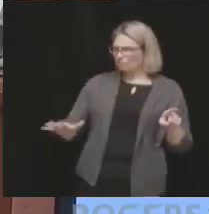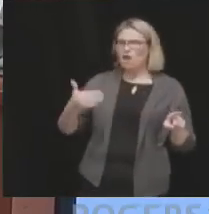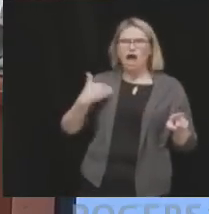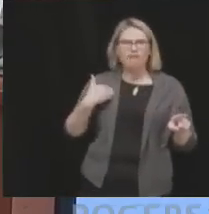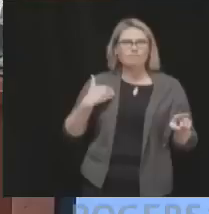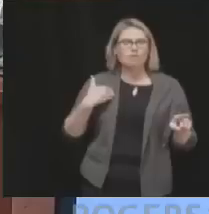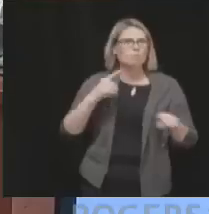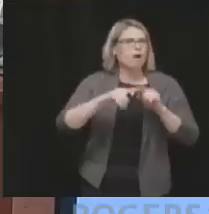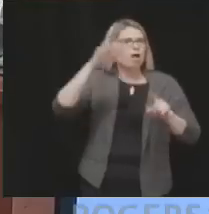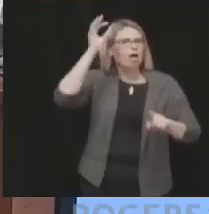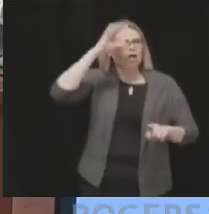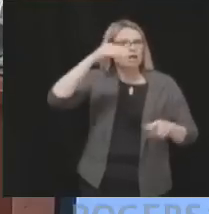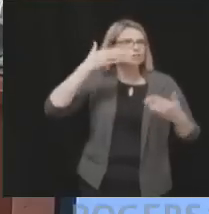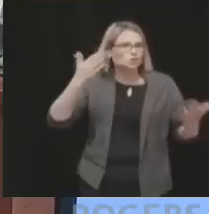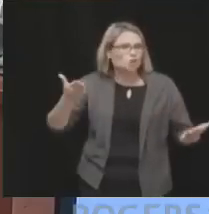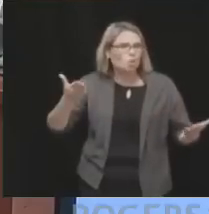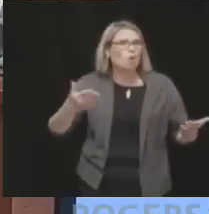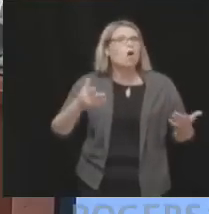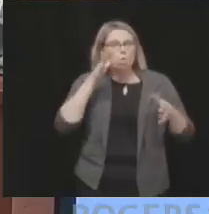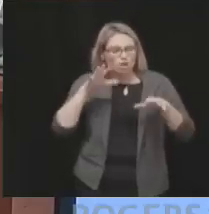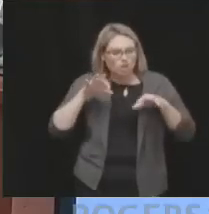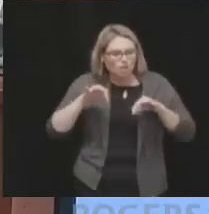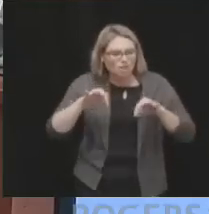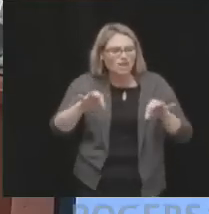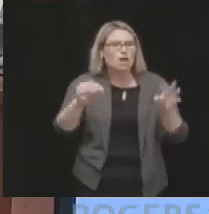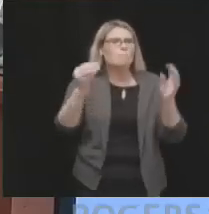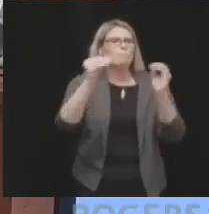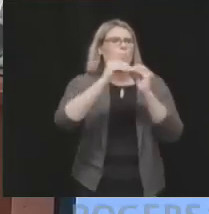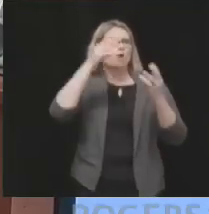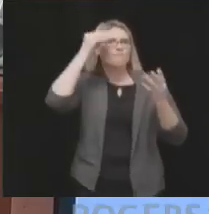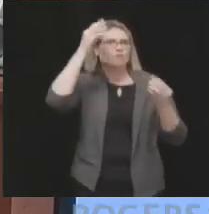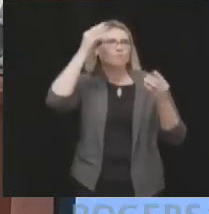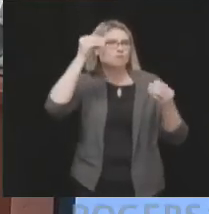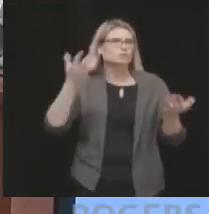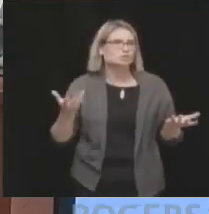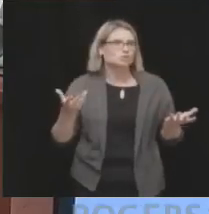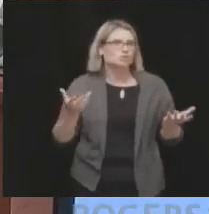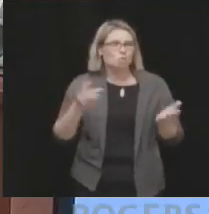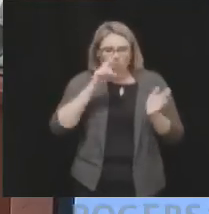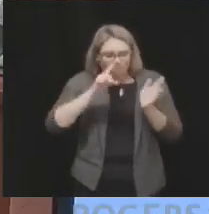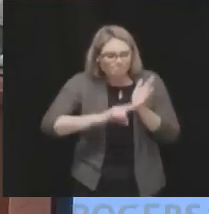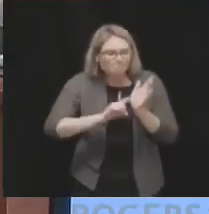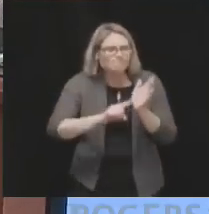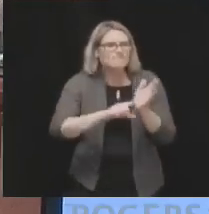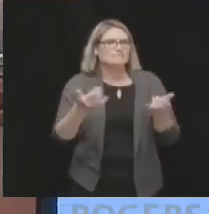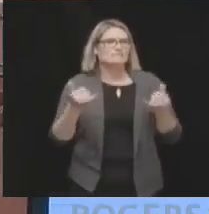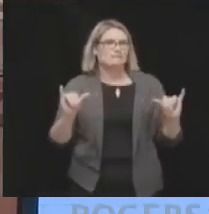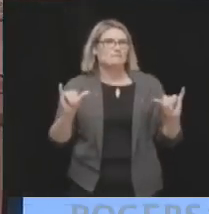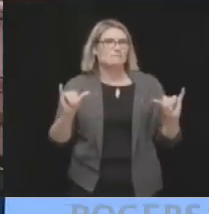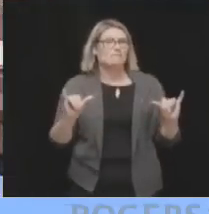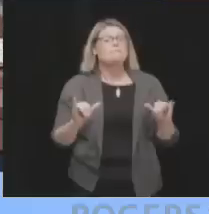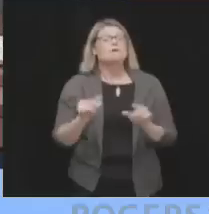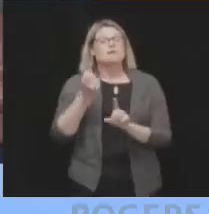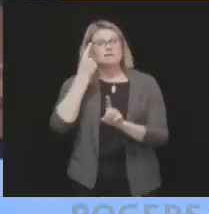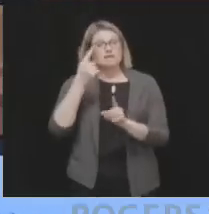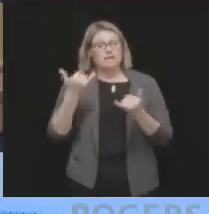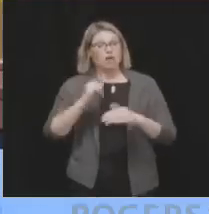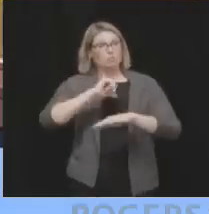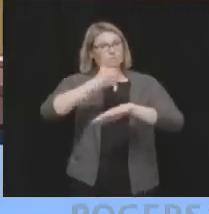work. And again, based on information that comes forward, some of it may change from time to time. Thank you, Mr. Austin. Mr. Coon?